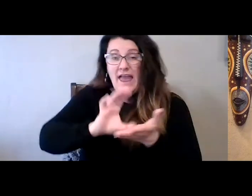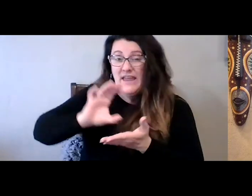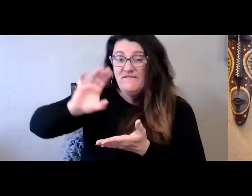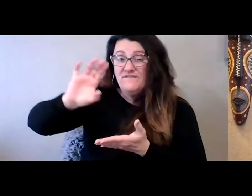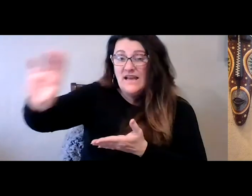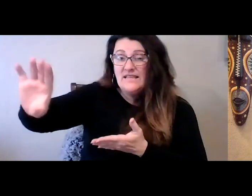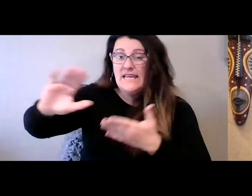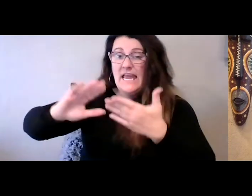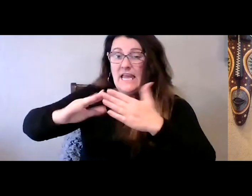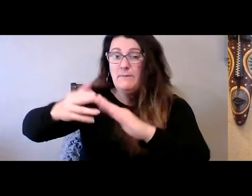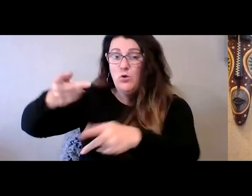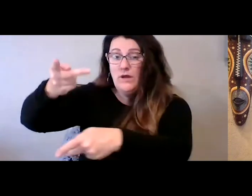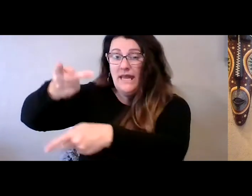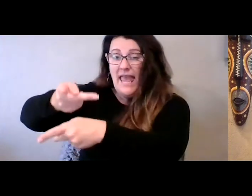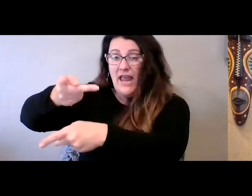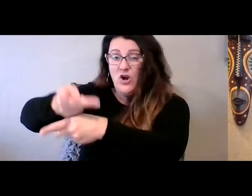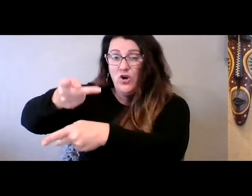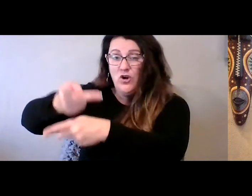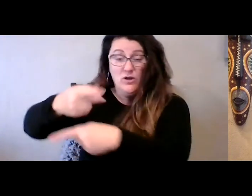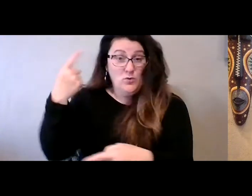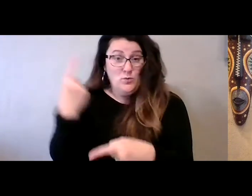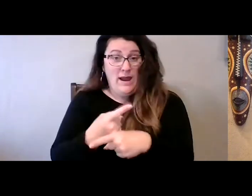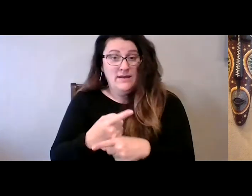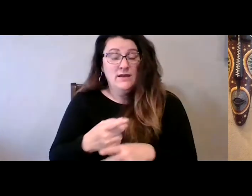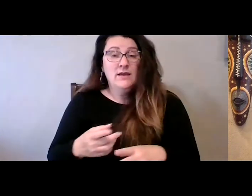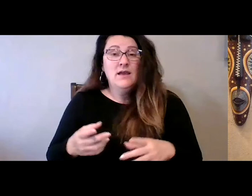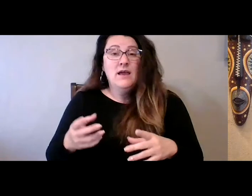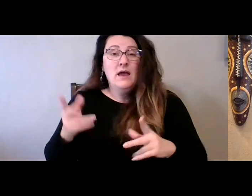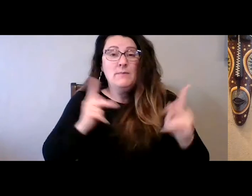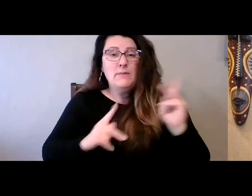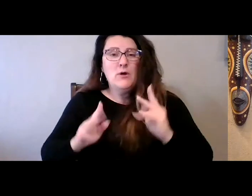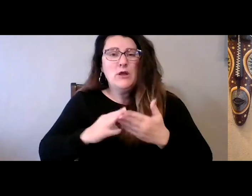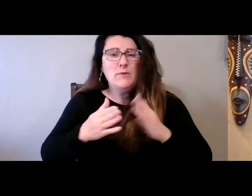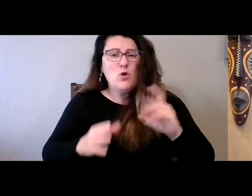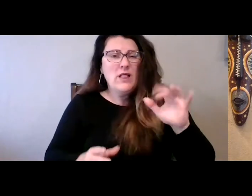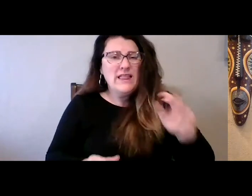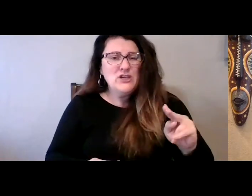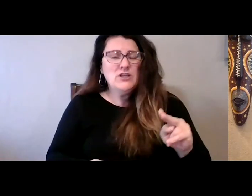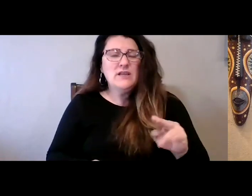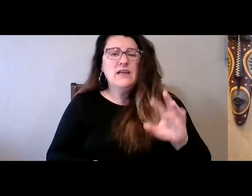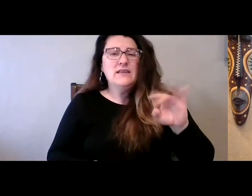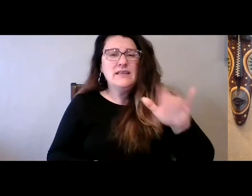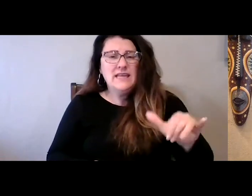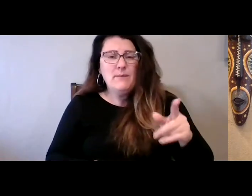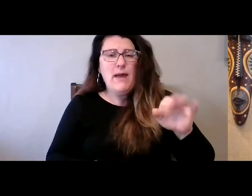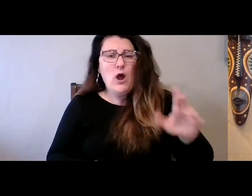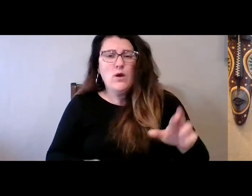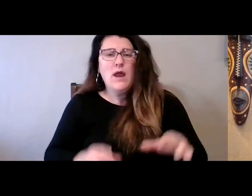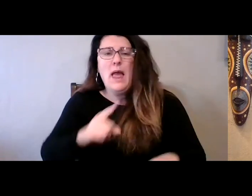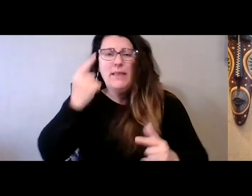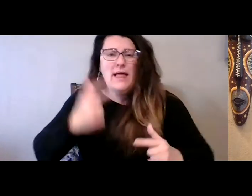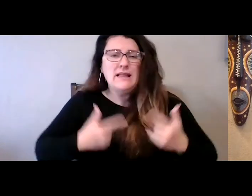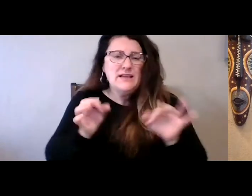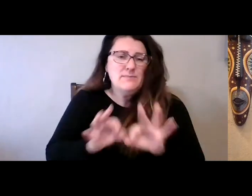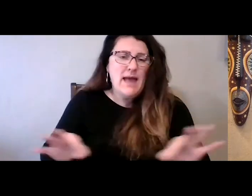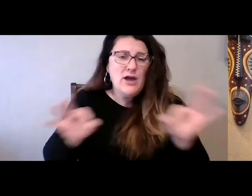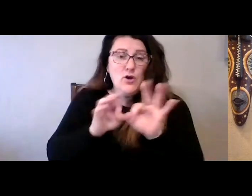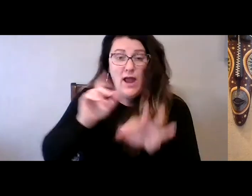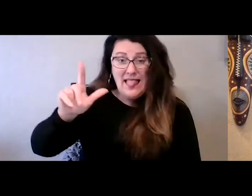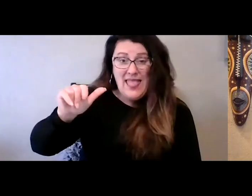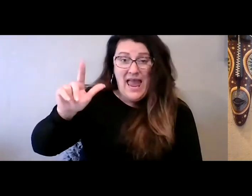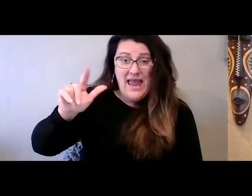community care, right? Where folks like Community Coalition and Dignity and Power Now and Black Lives Matter LA, right, had